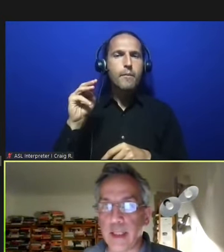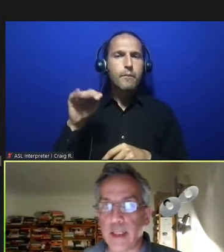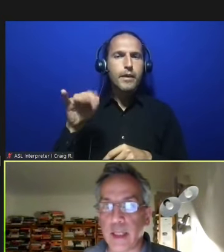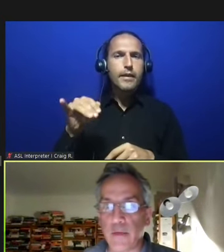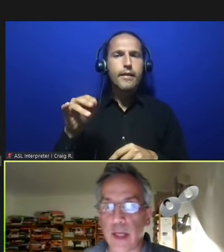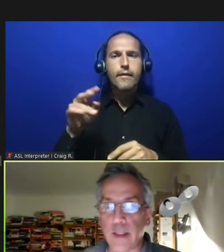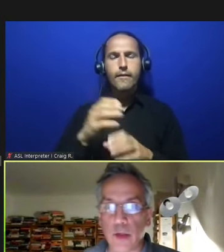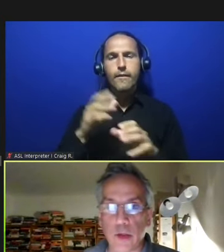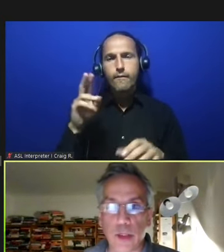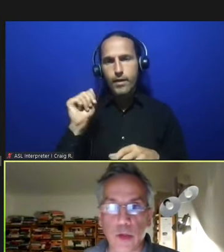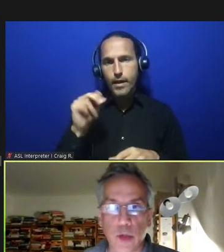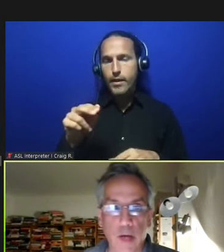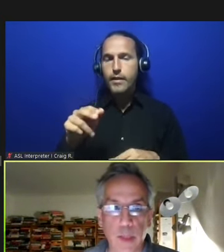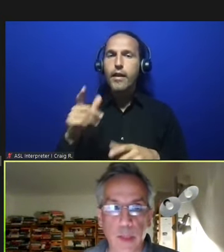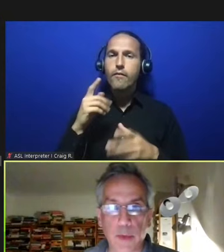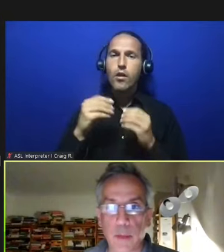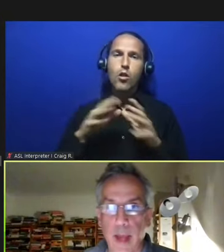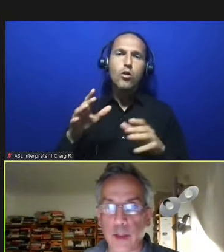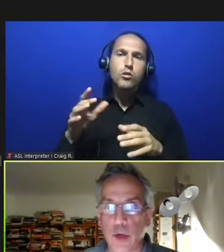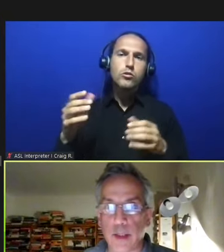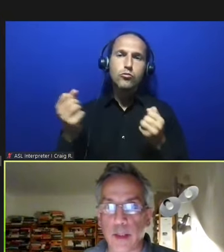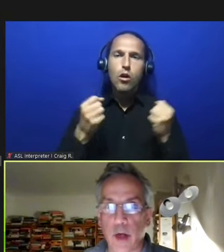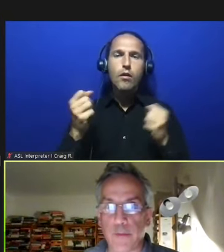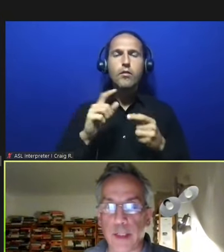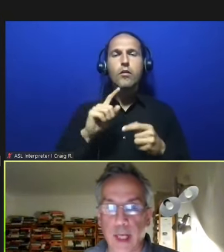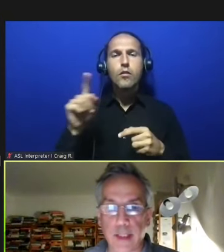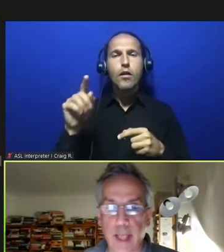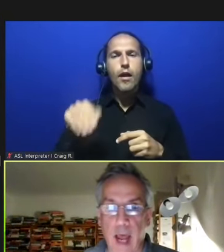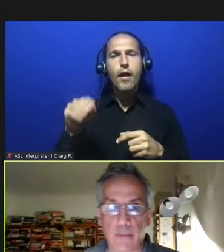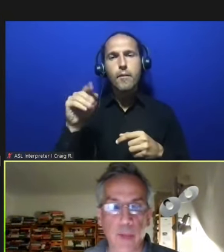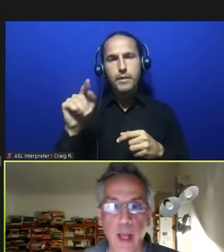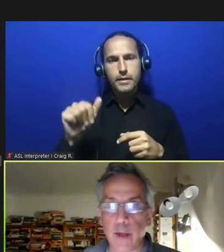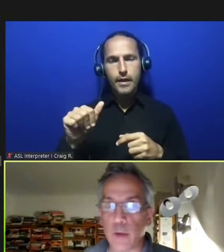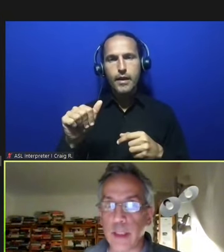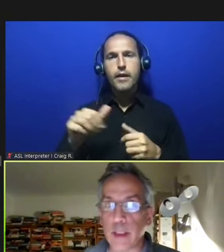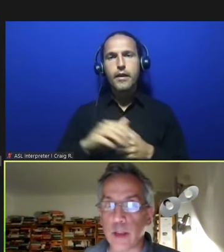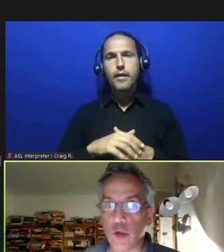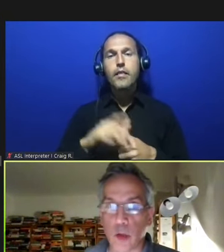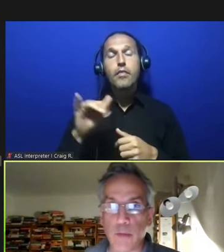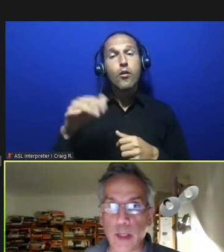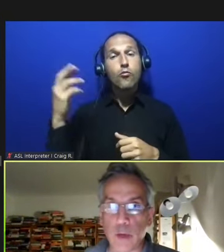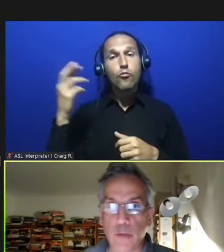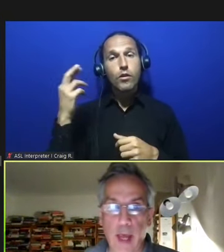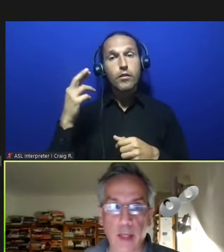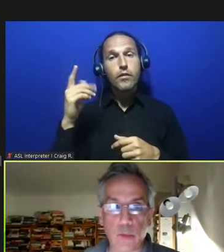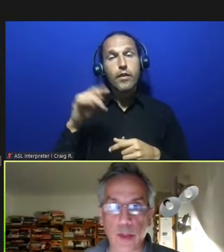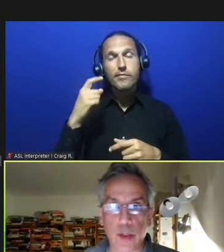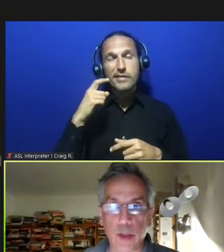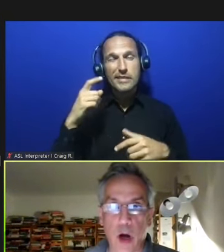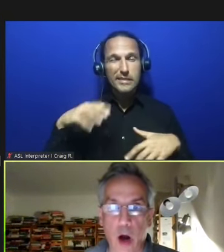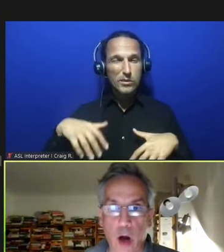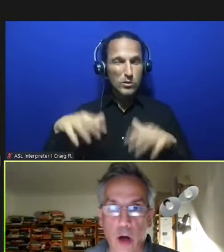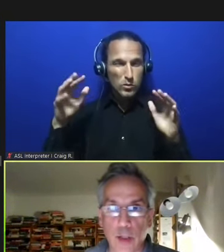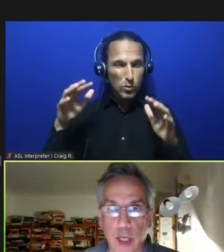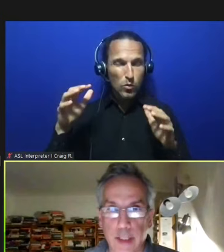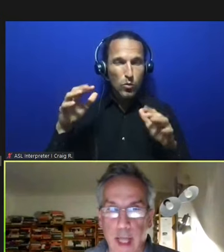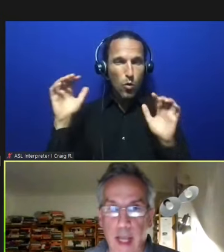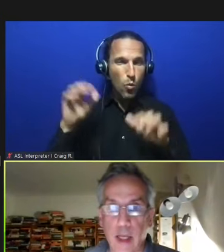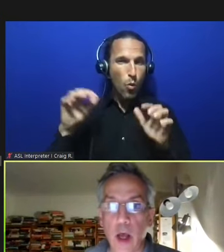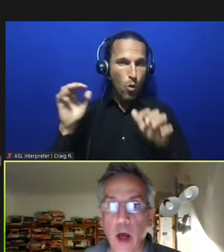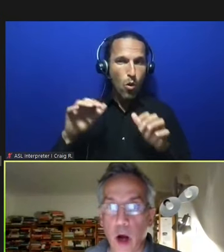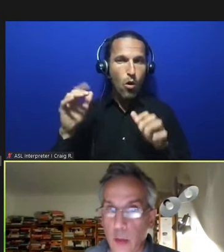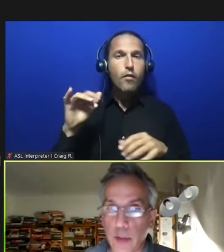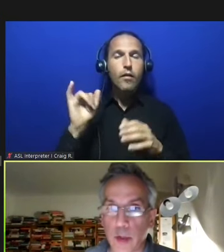that disincentivizes their use and drives people to mass transit offsets that. The recent storm events we've had, which are just